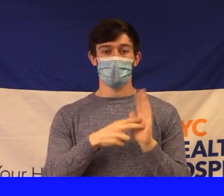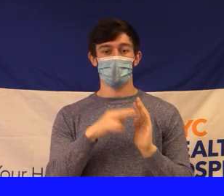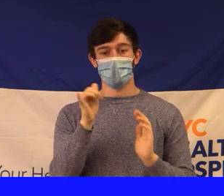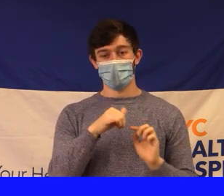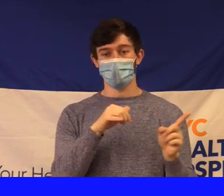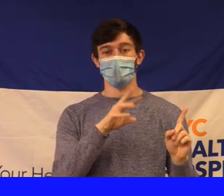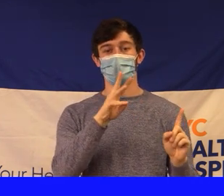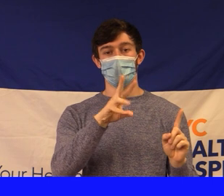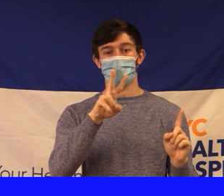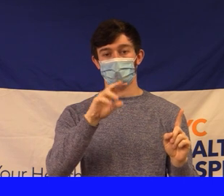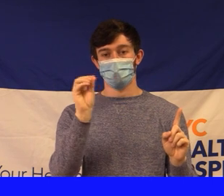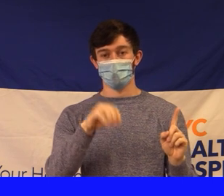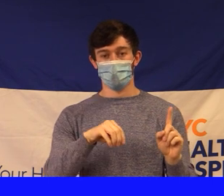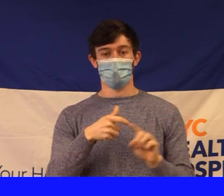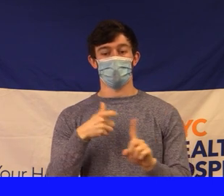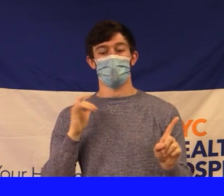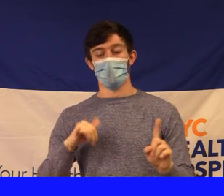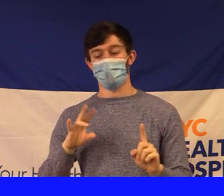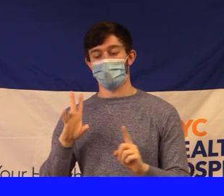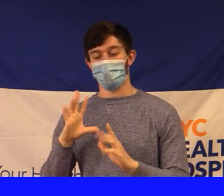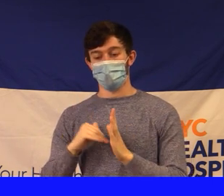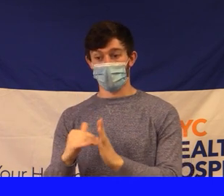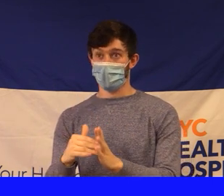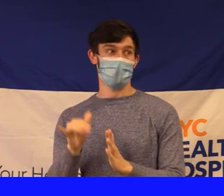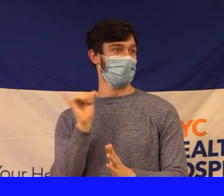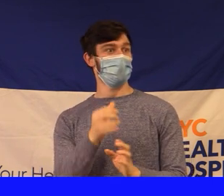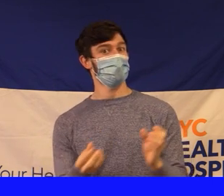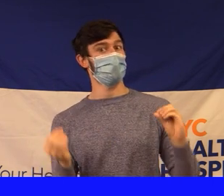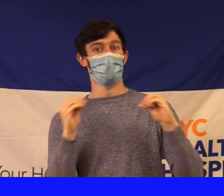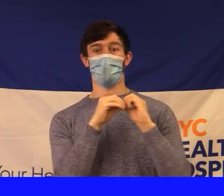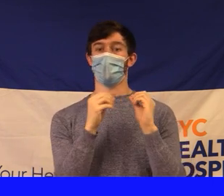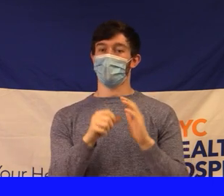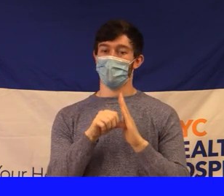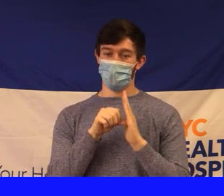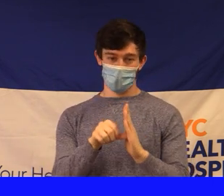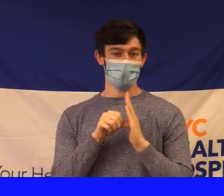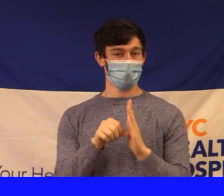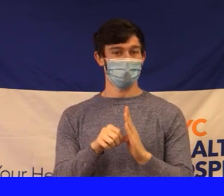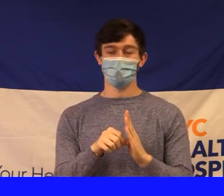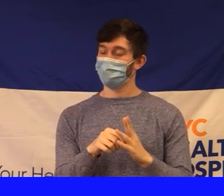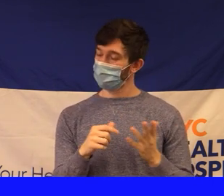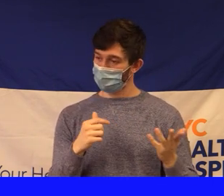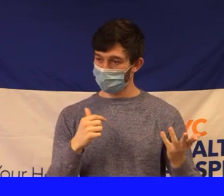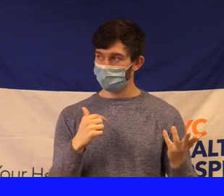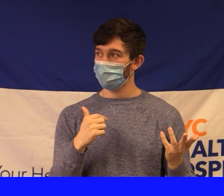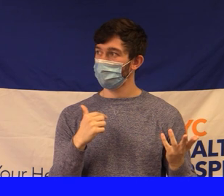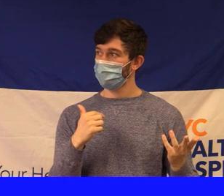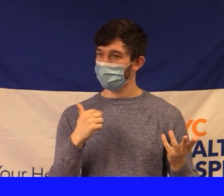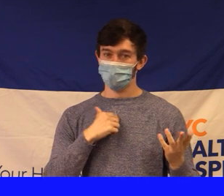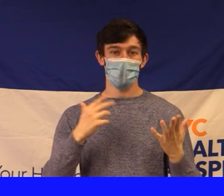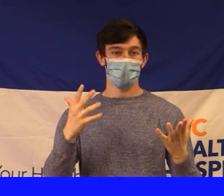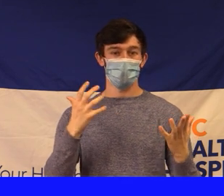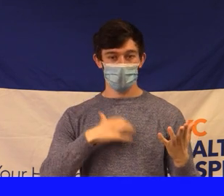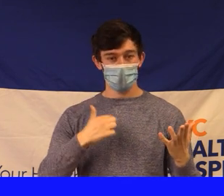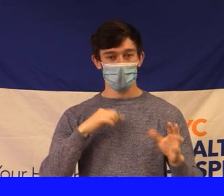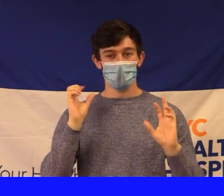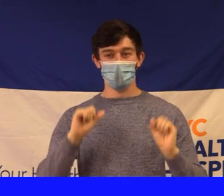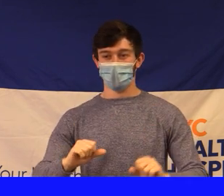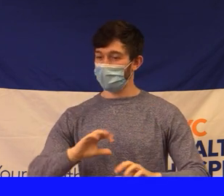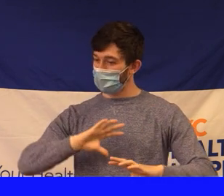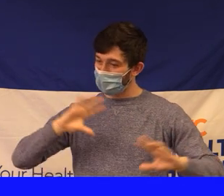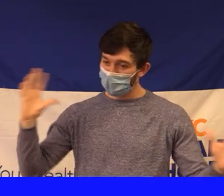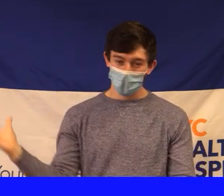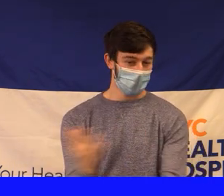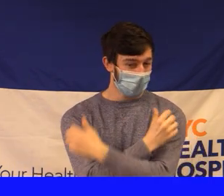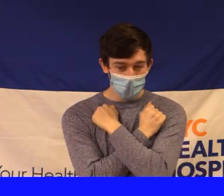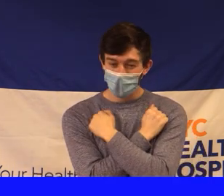75 million. That's even more impressive. So I wish I could be there to give you a big hug to all of you,